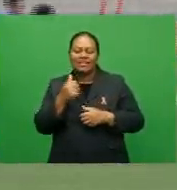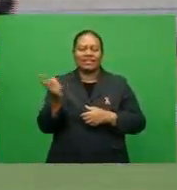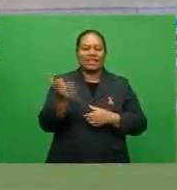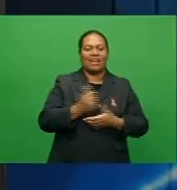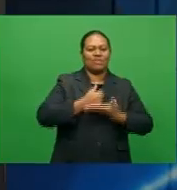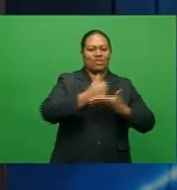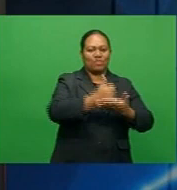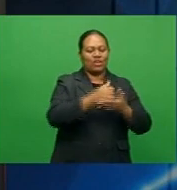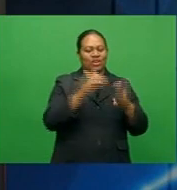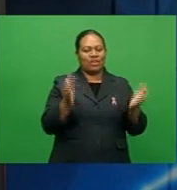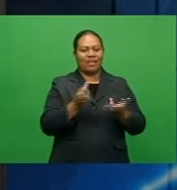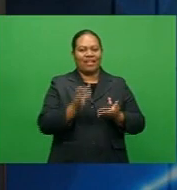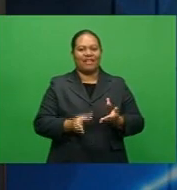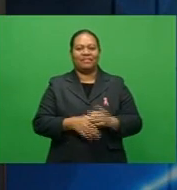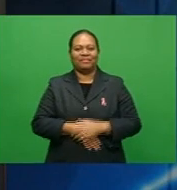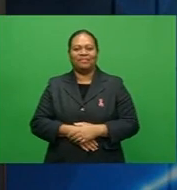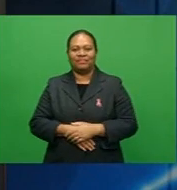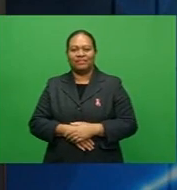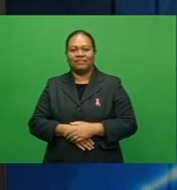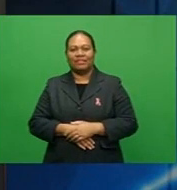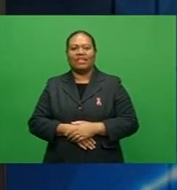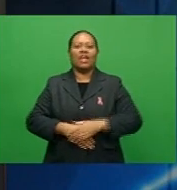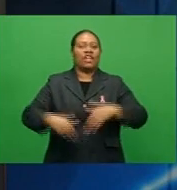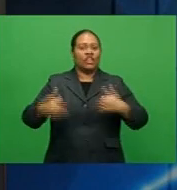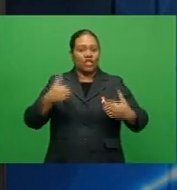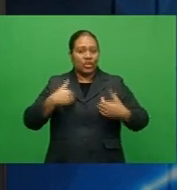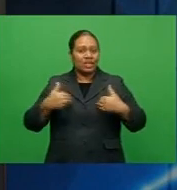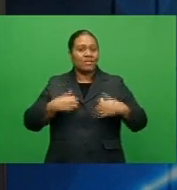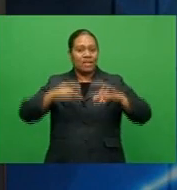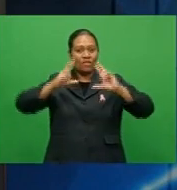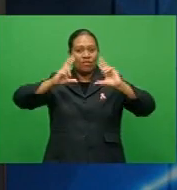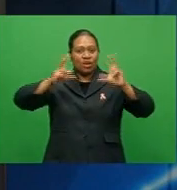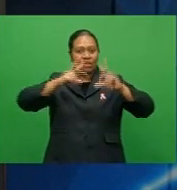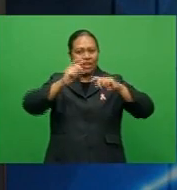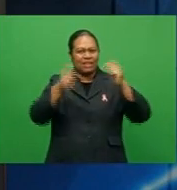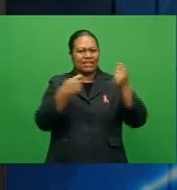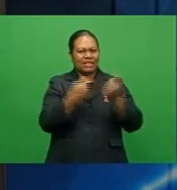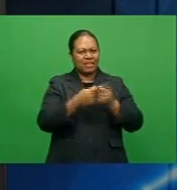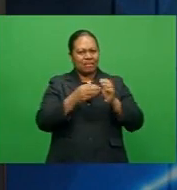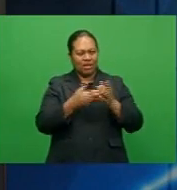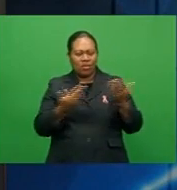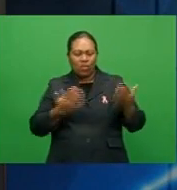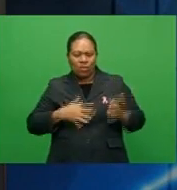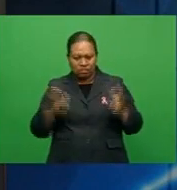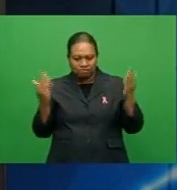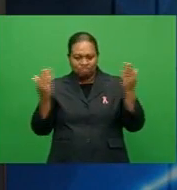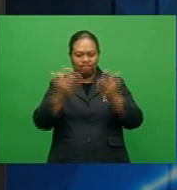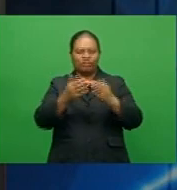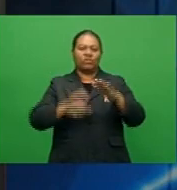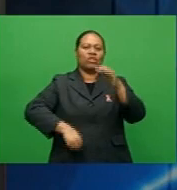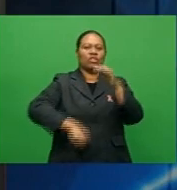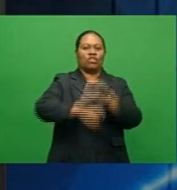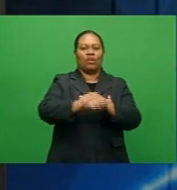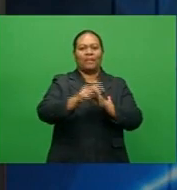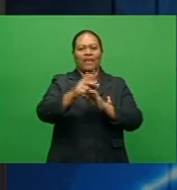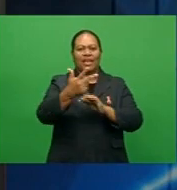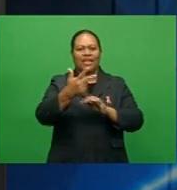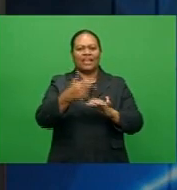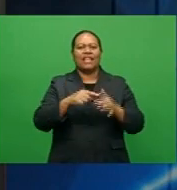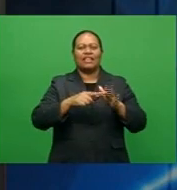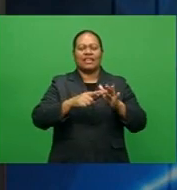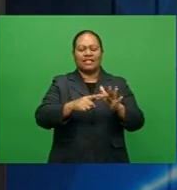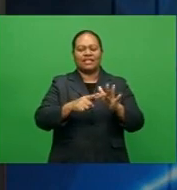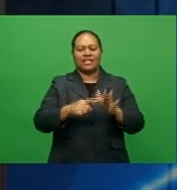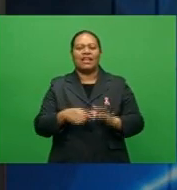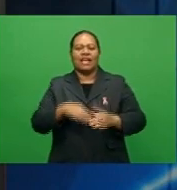players. The University of the South Pacific volleyball team is eyeing to reach the top 8 spots in the Eastern Central Volleyball